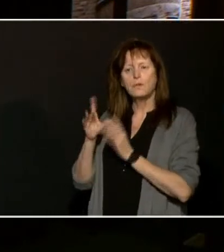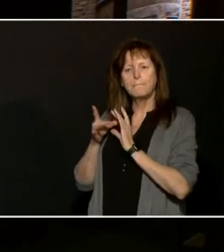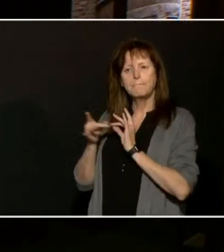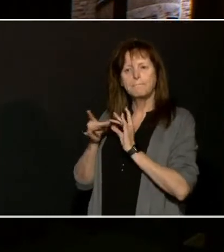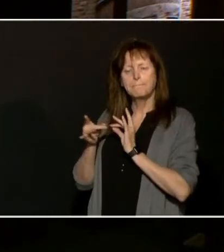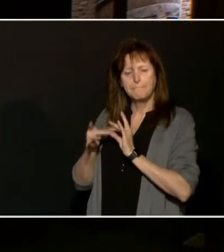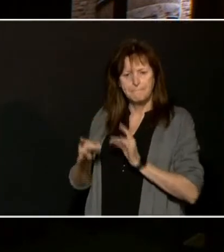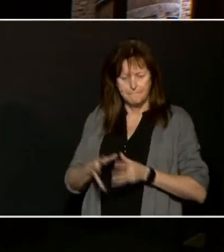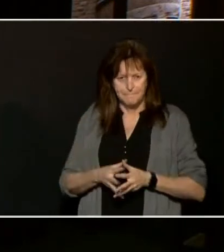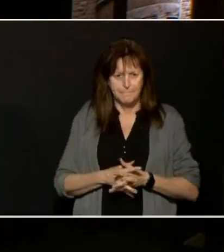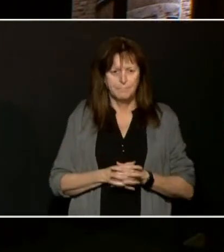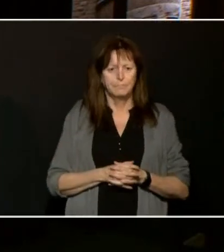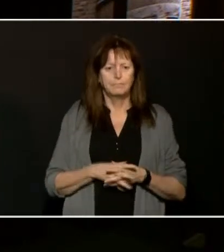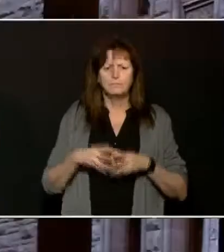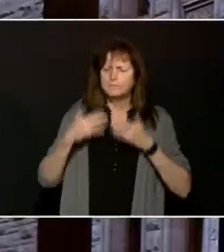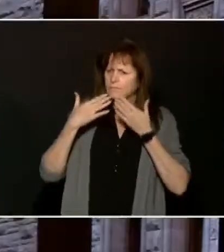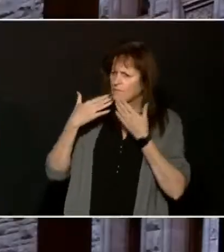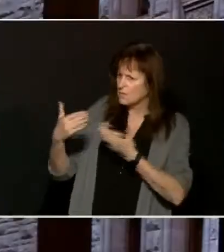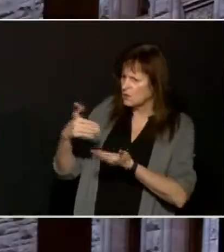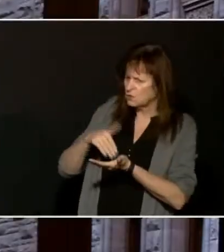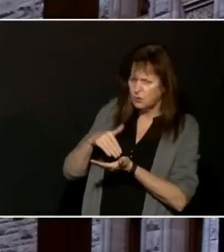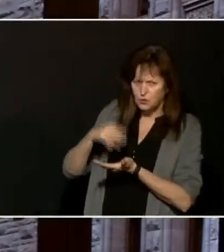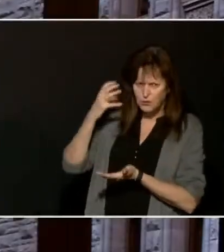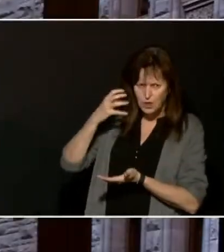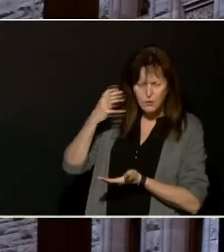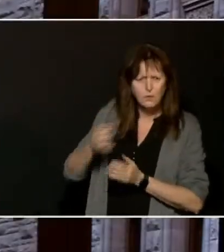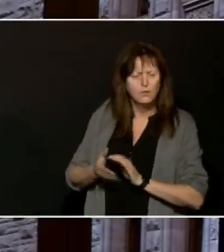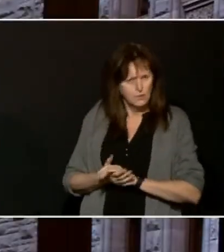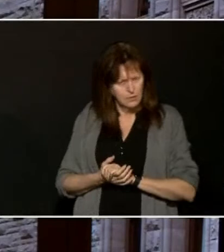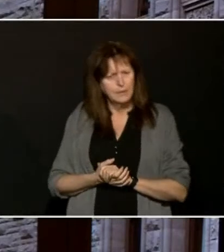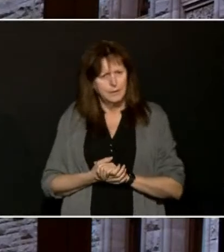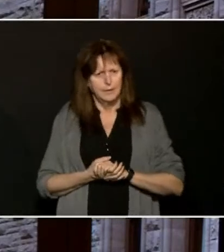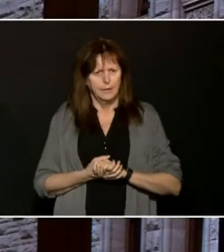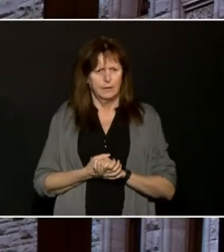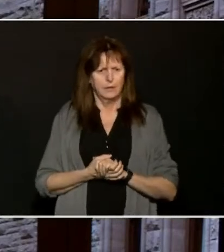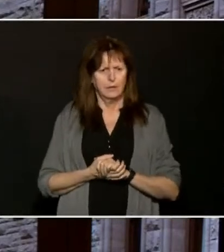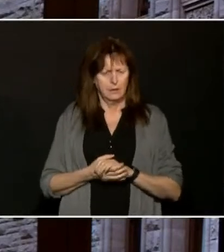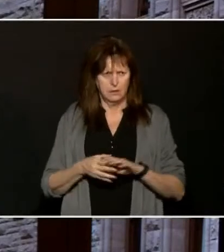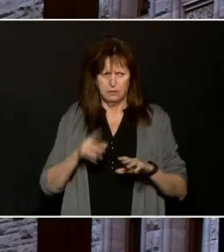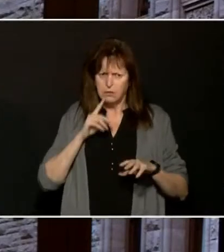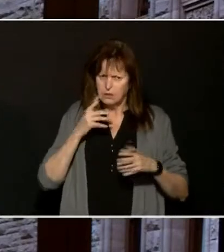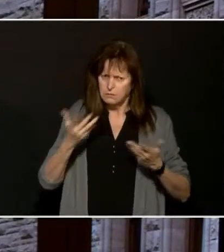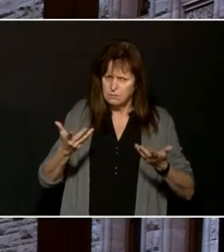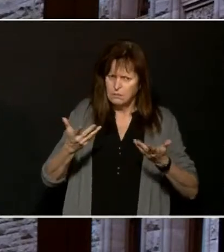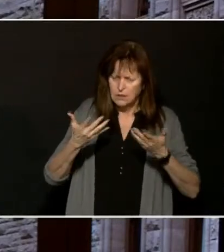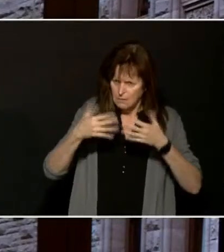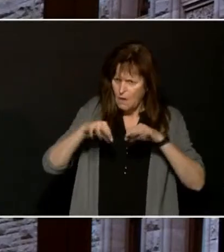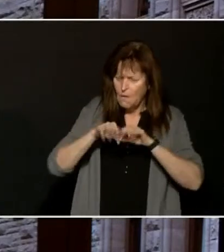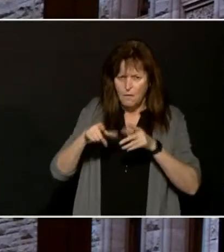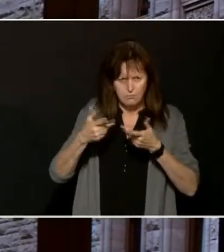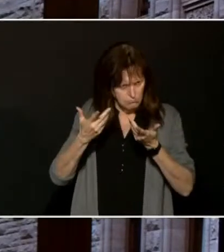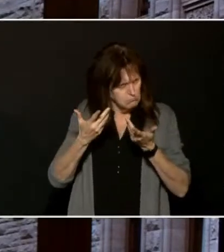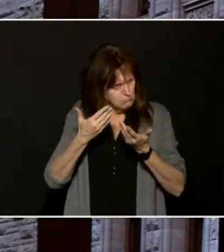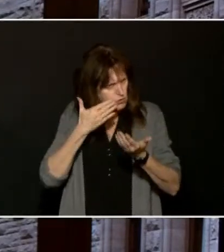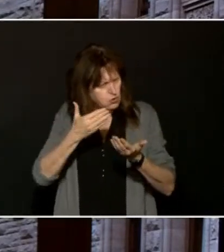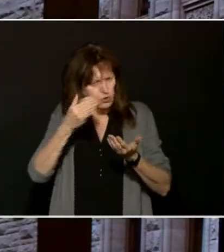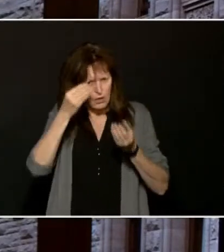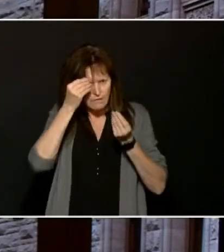Well, thank you, Dr. Brown, and very informative, as well as that, I would